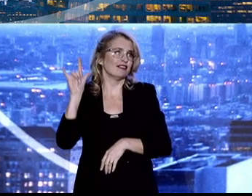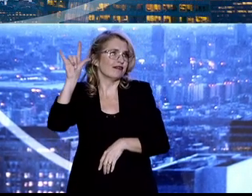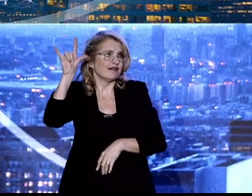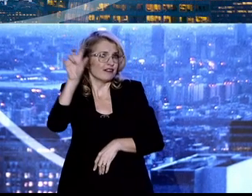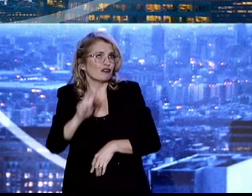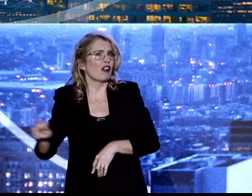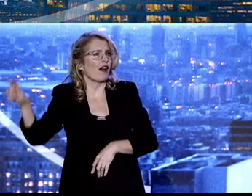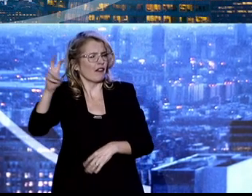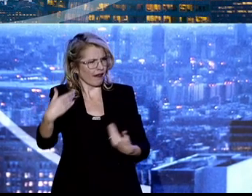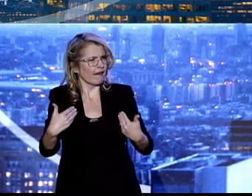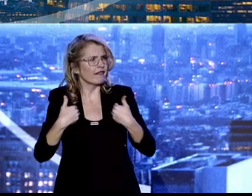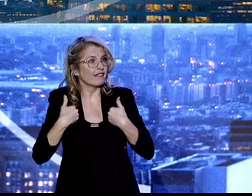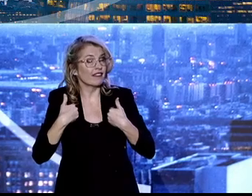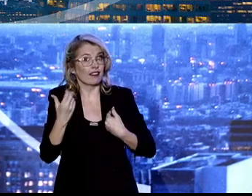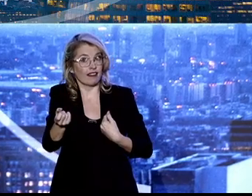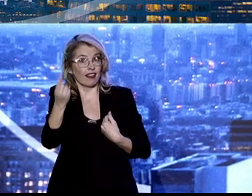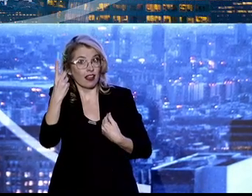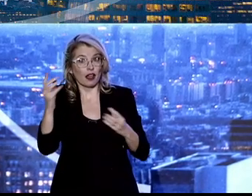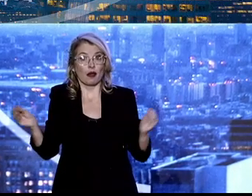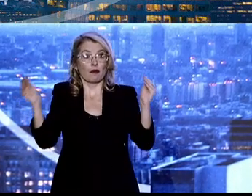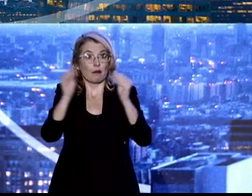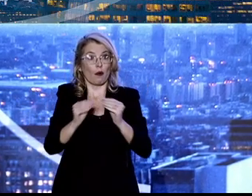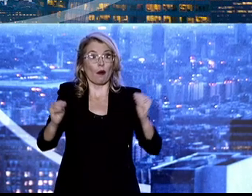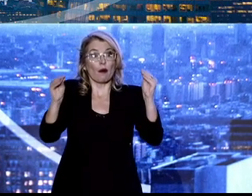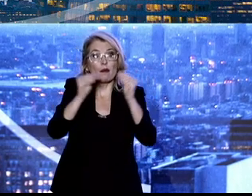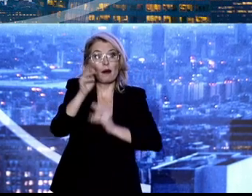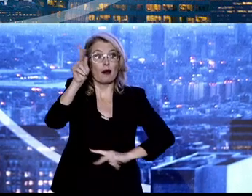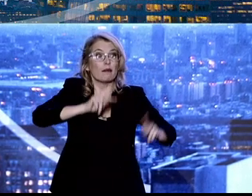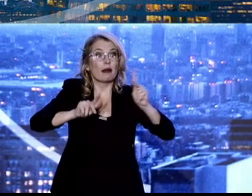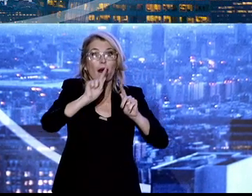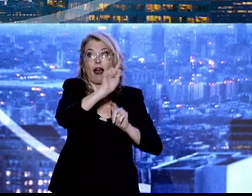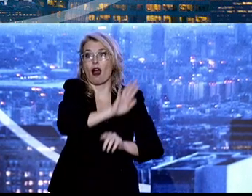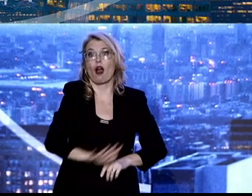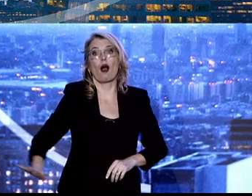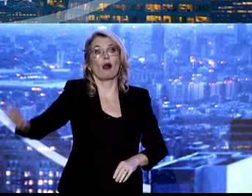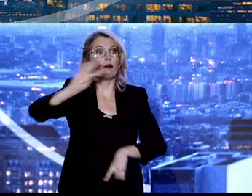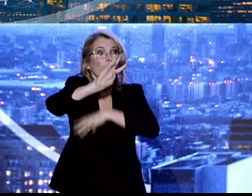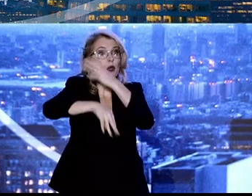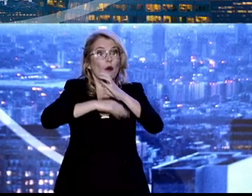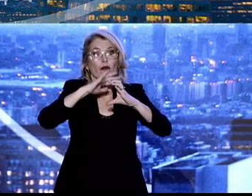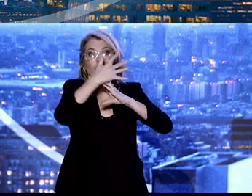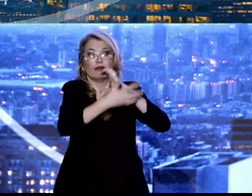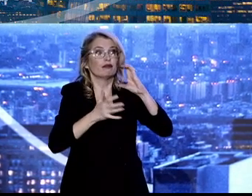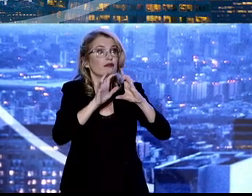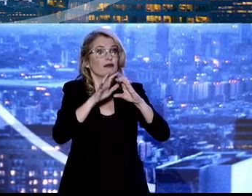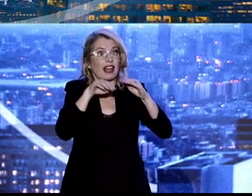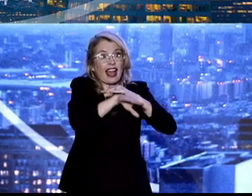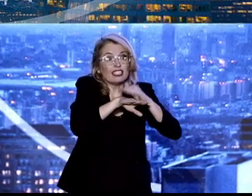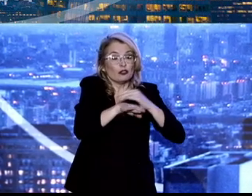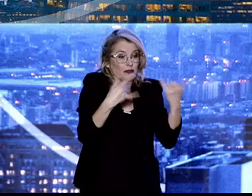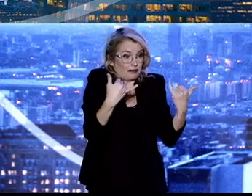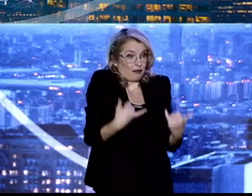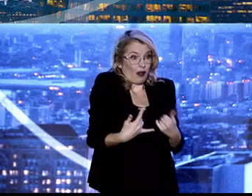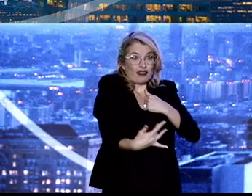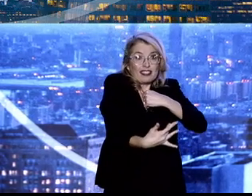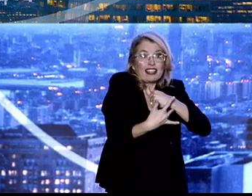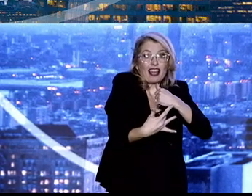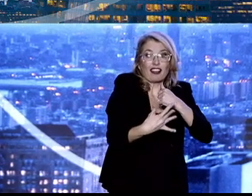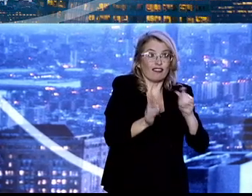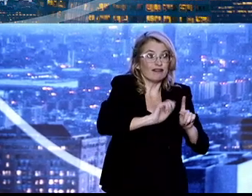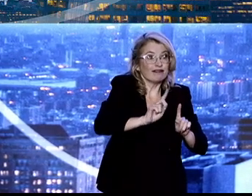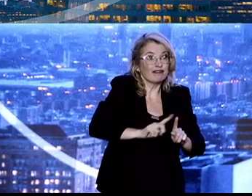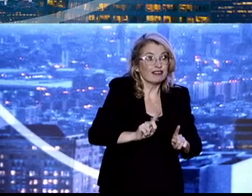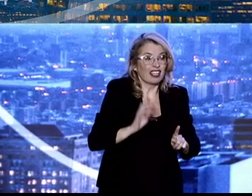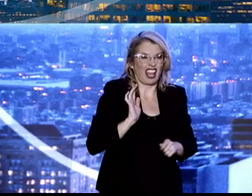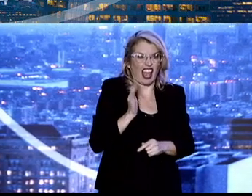travel. But as more and more people around the globe have gained access to modern technologies, and